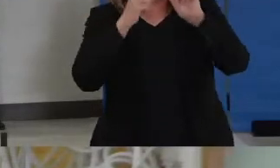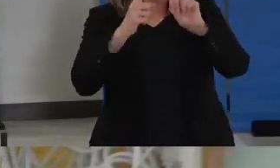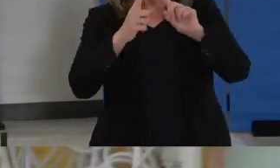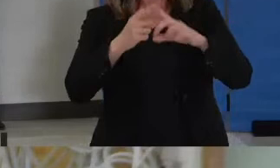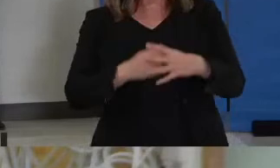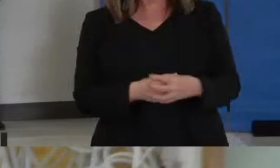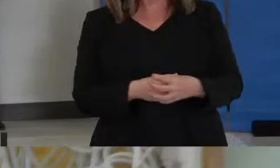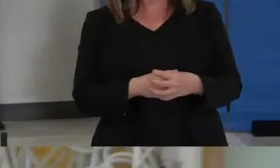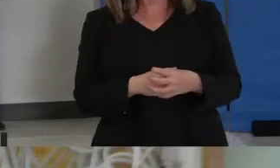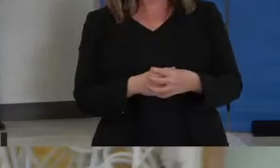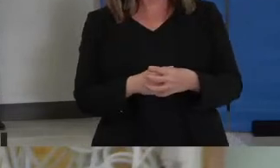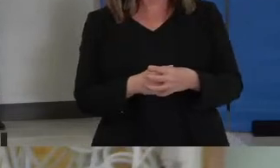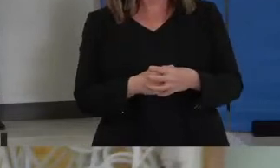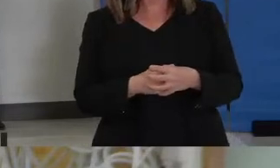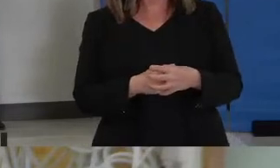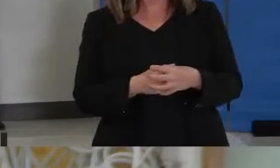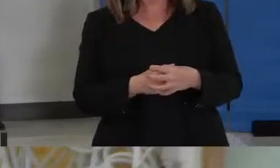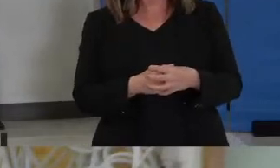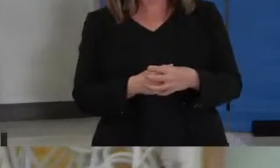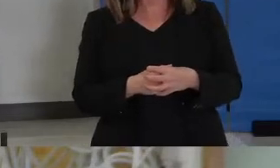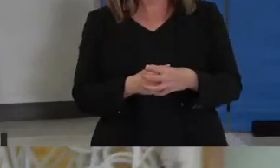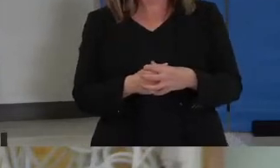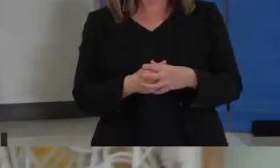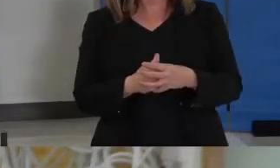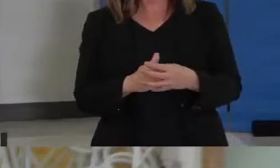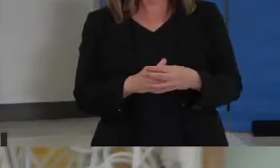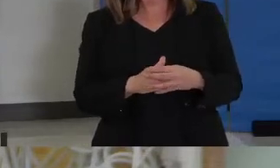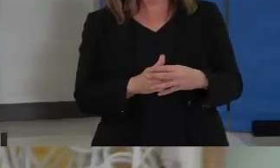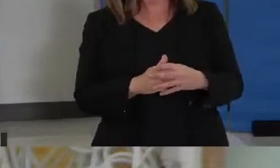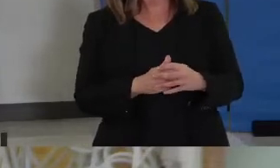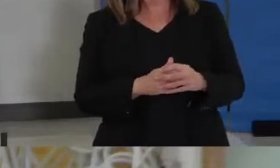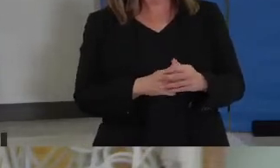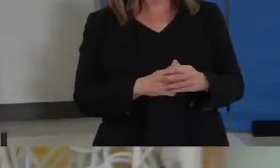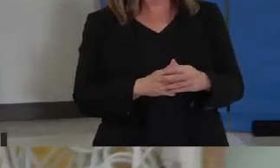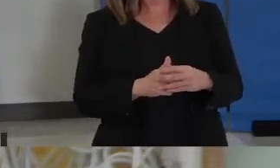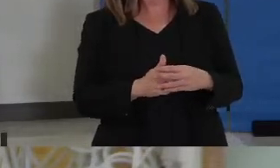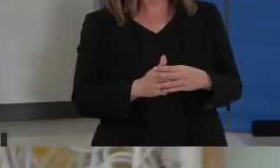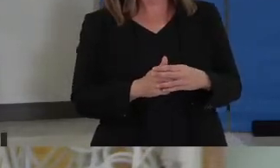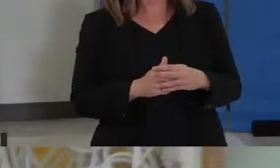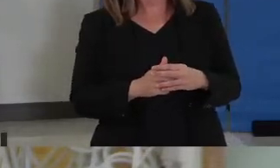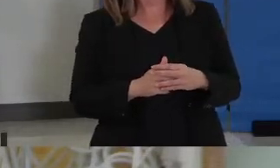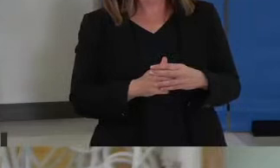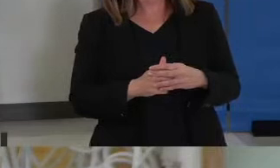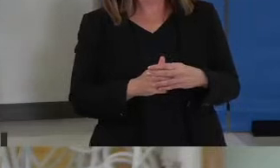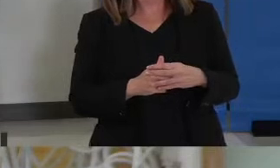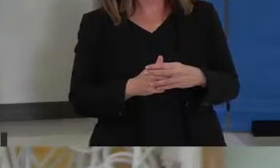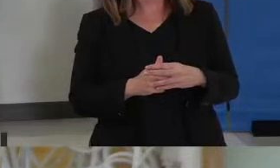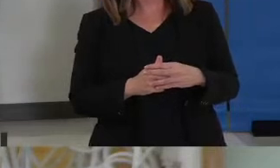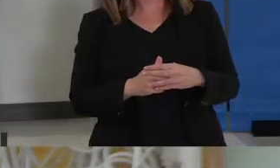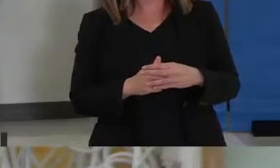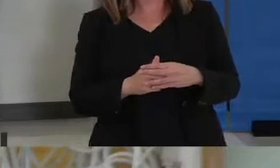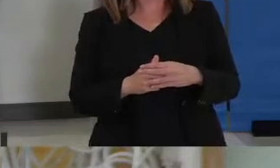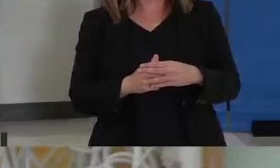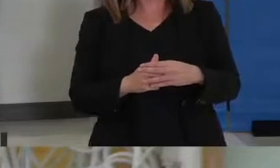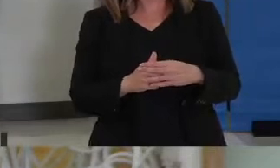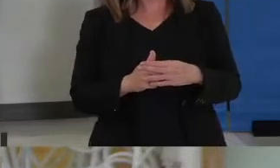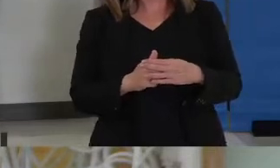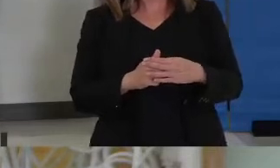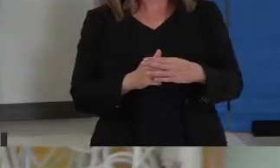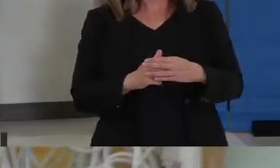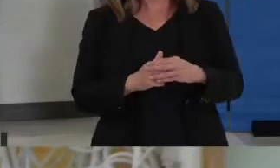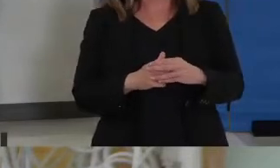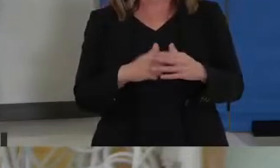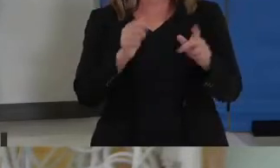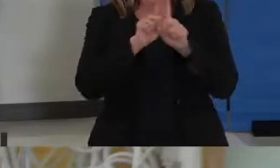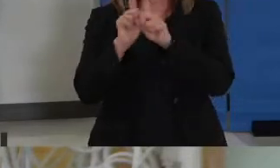este desafío. Ahora me gustaría darle la bienvenida al supervisor del condado de San Diego,